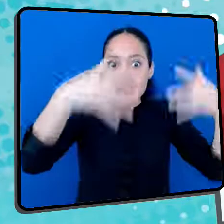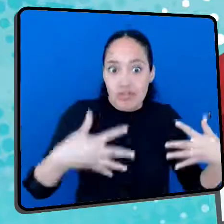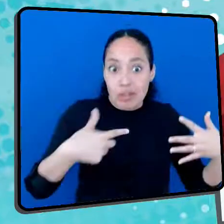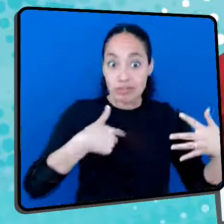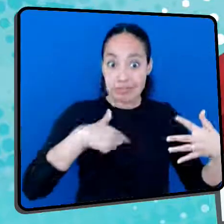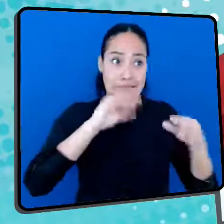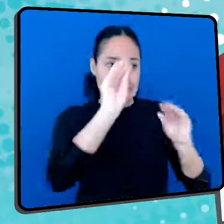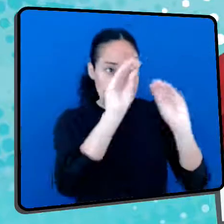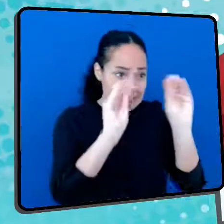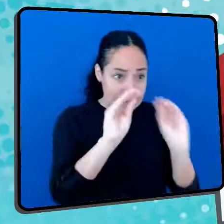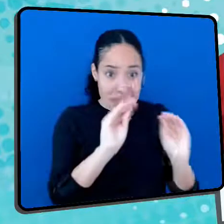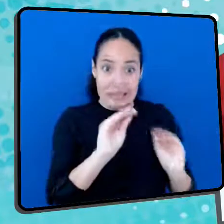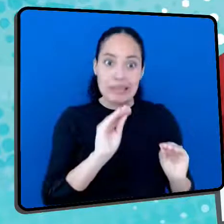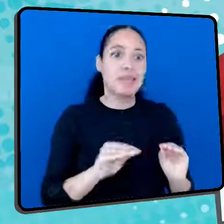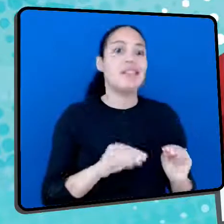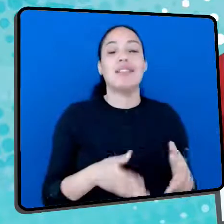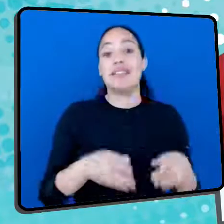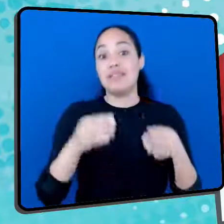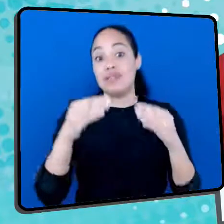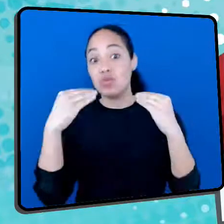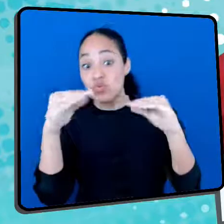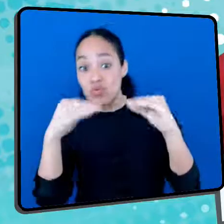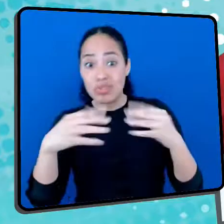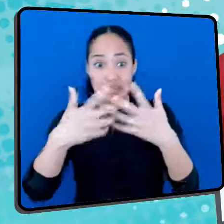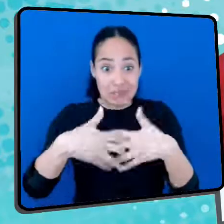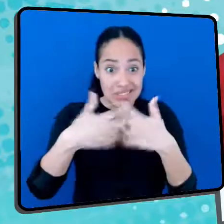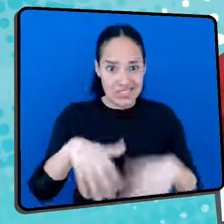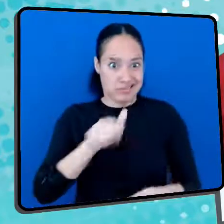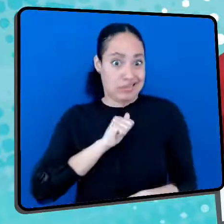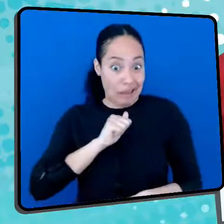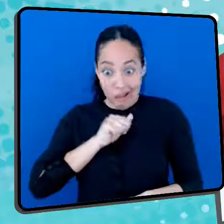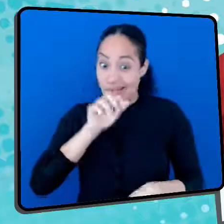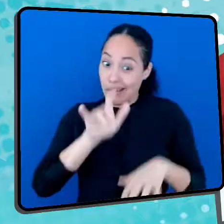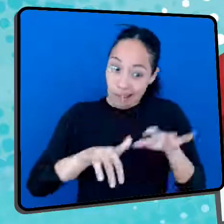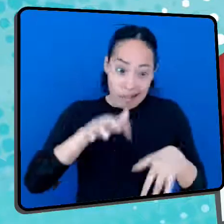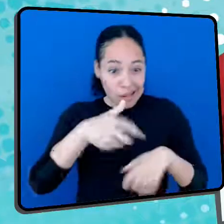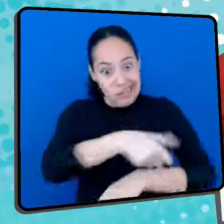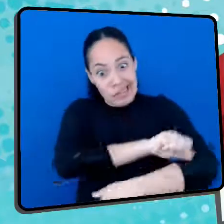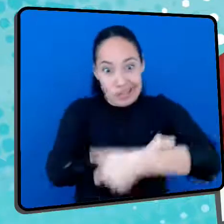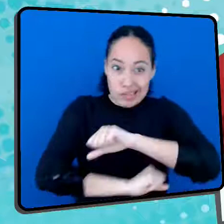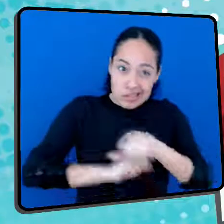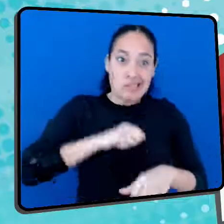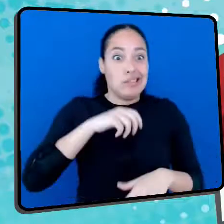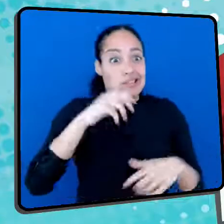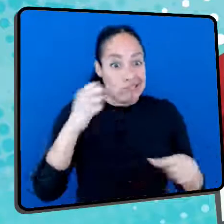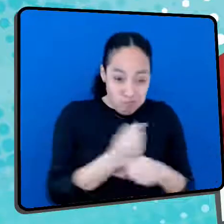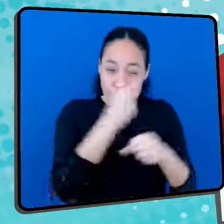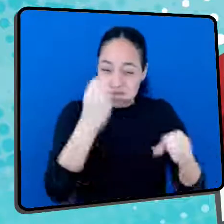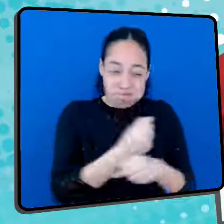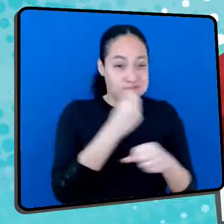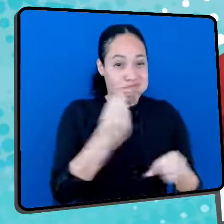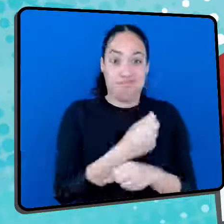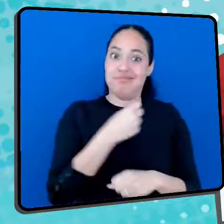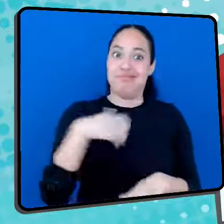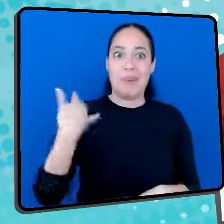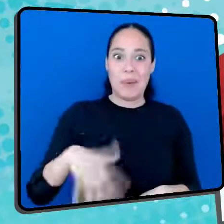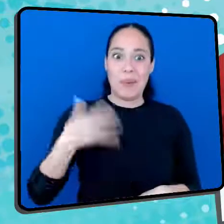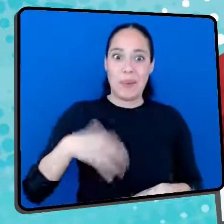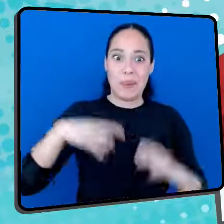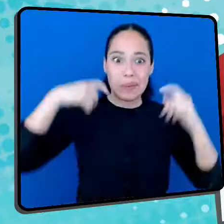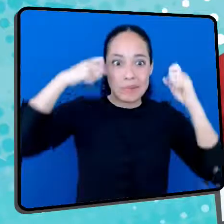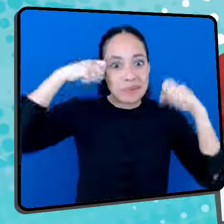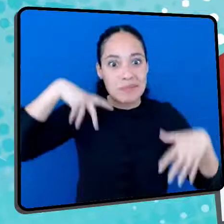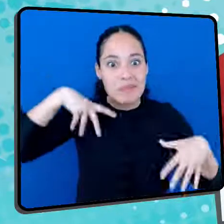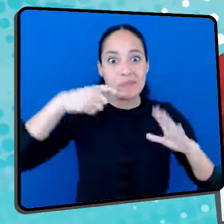for validation as well. And then there was one so it was like a big project. And then my second